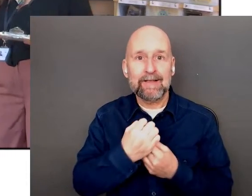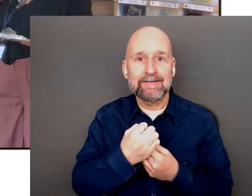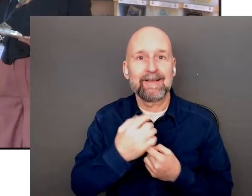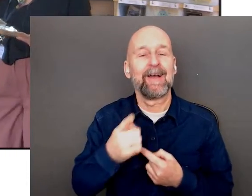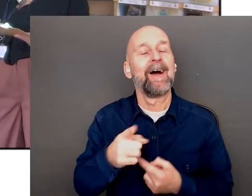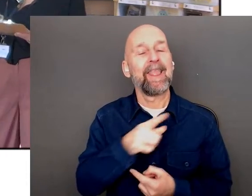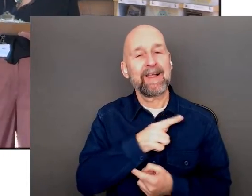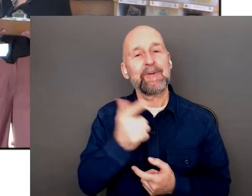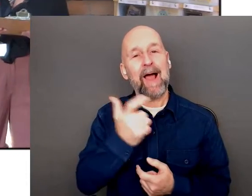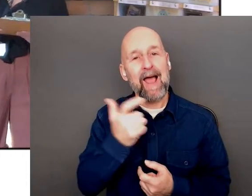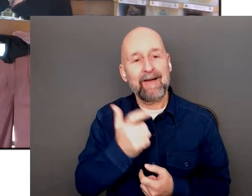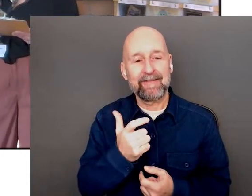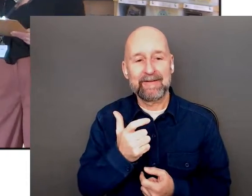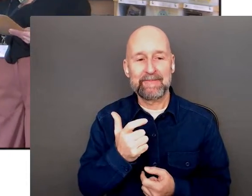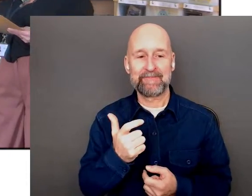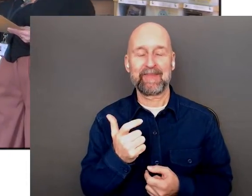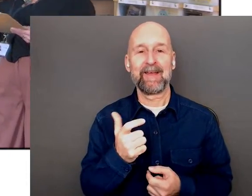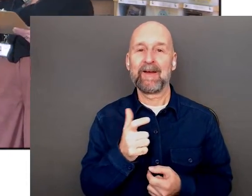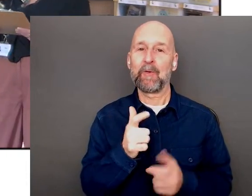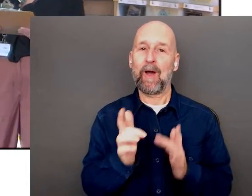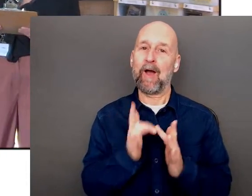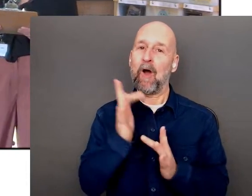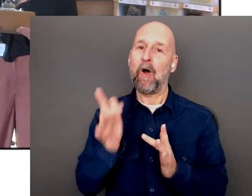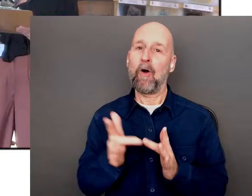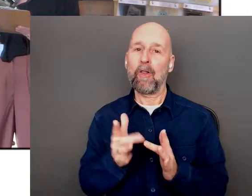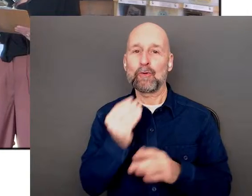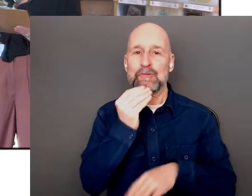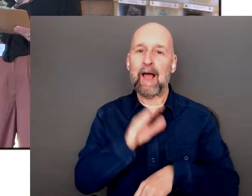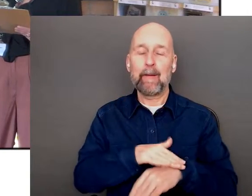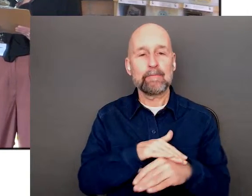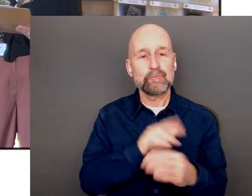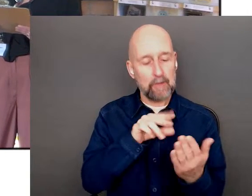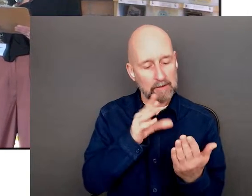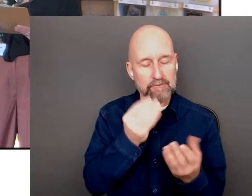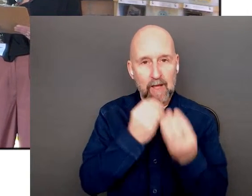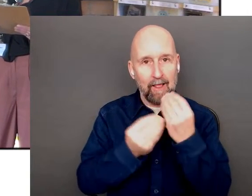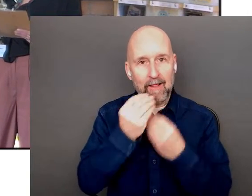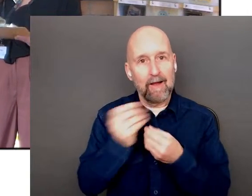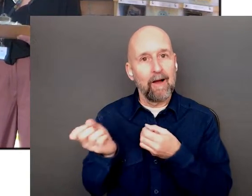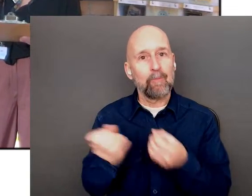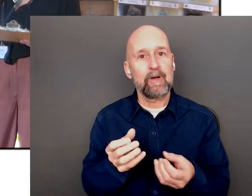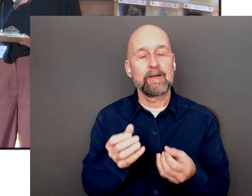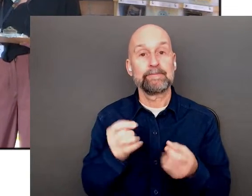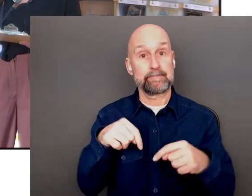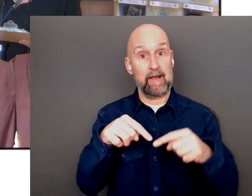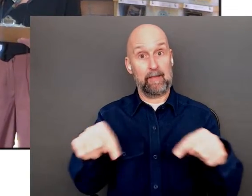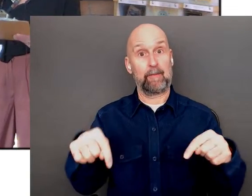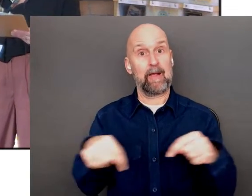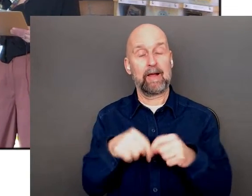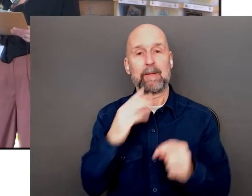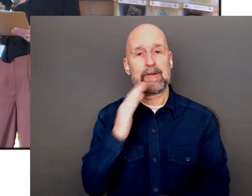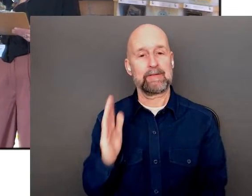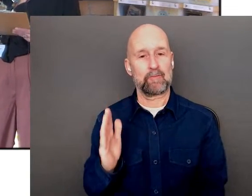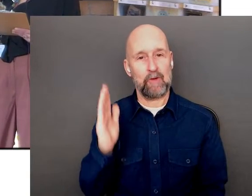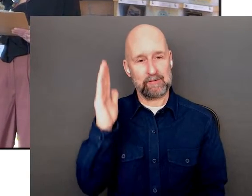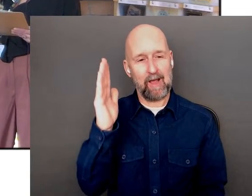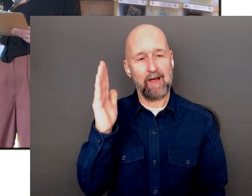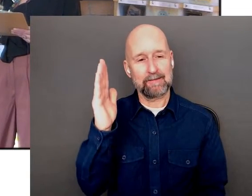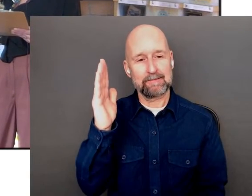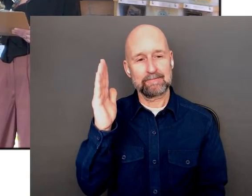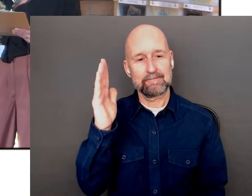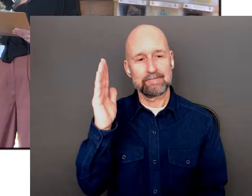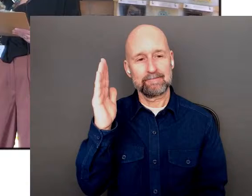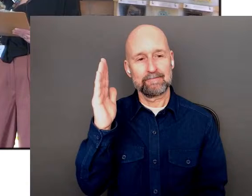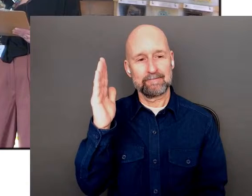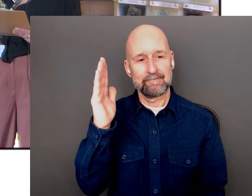Many people do on the lunchtime talk. They bring their lunches here. And if you're in the building, just raise your hands at the end, and we will